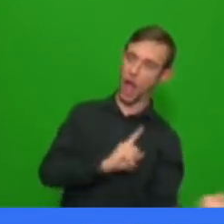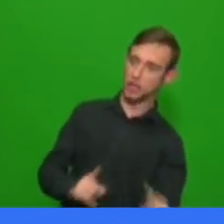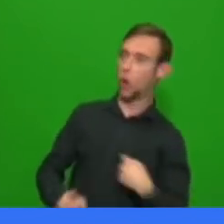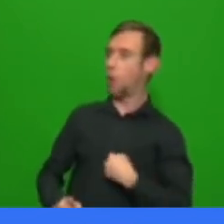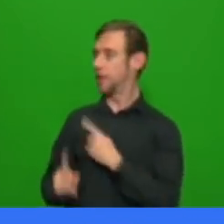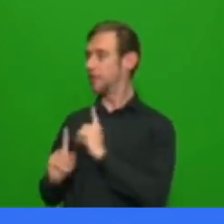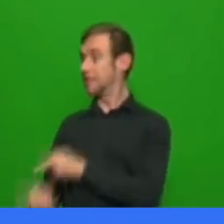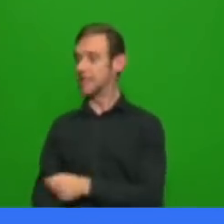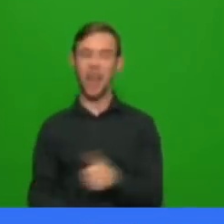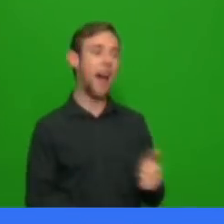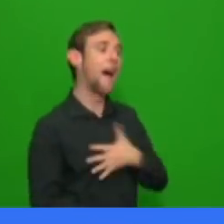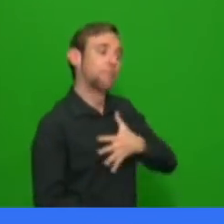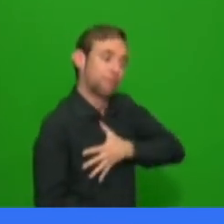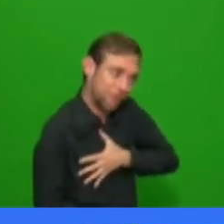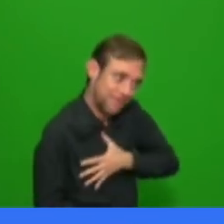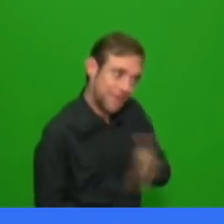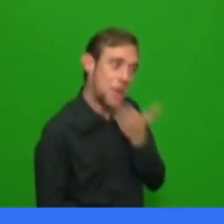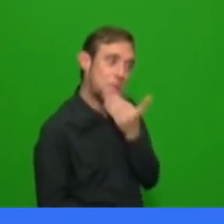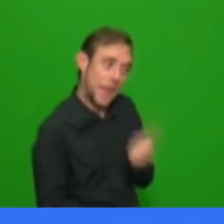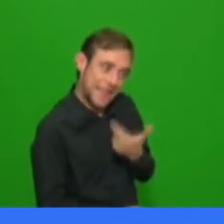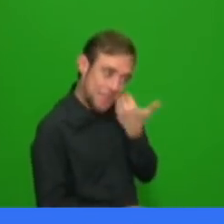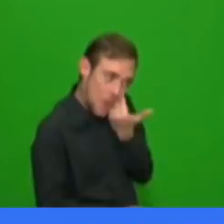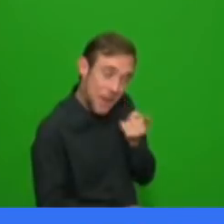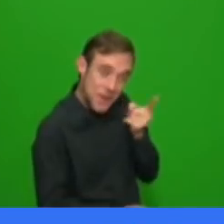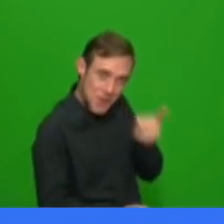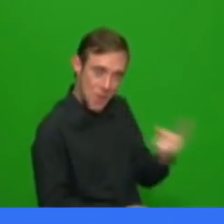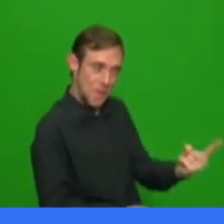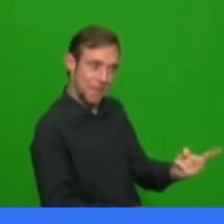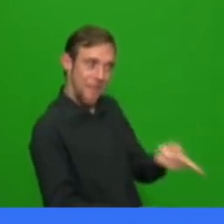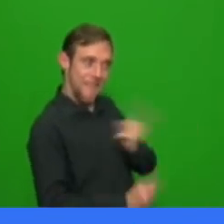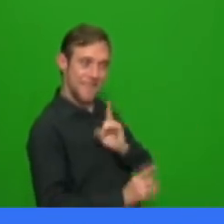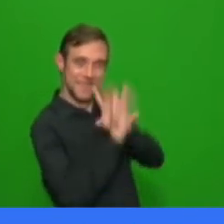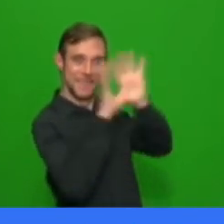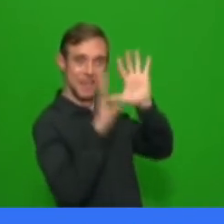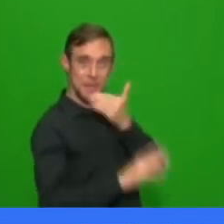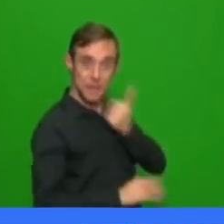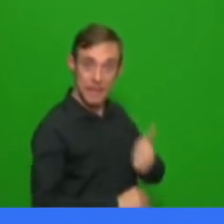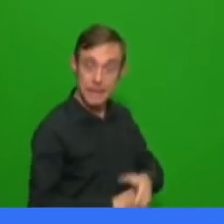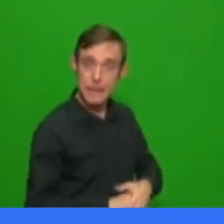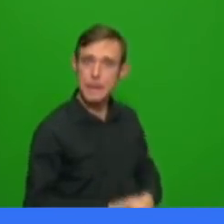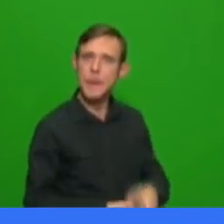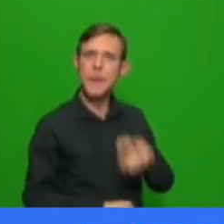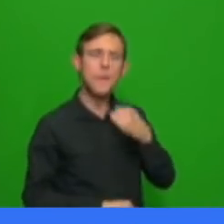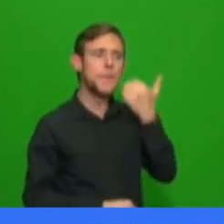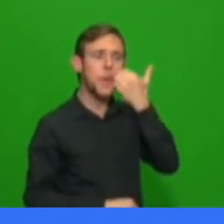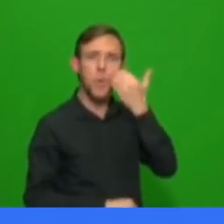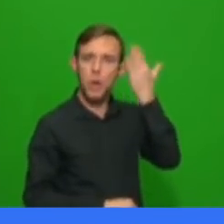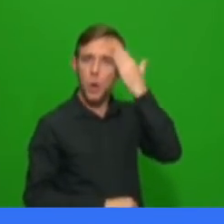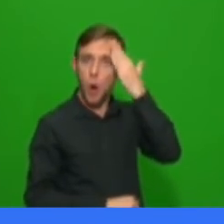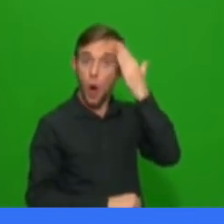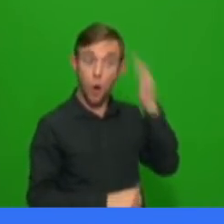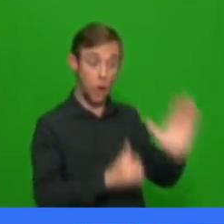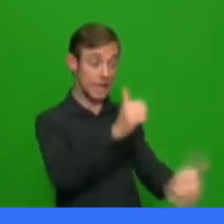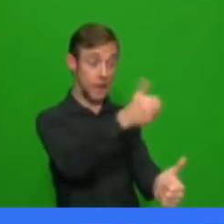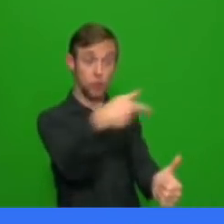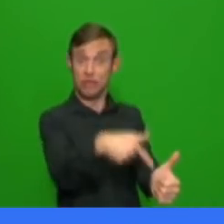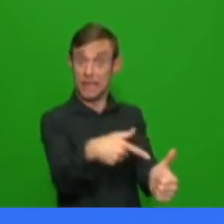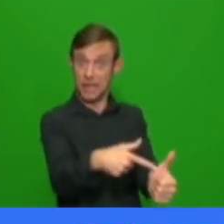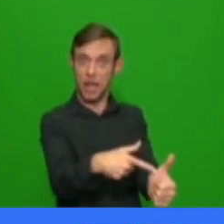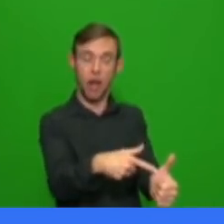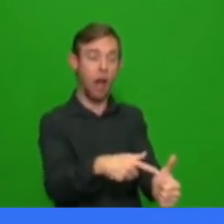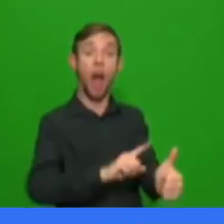kind as to allow him to answer my question. Deputy Governor, is this your last MPC? Are you going